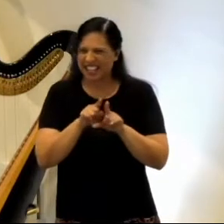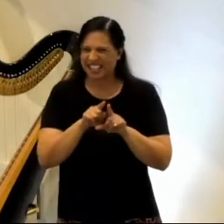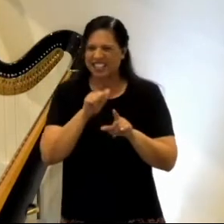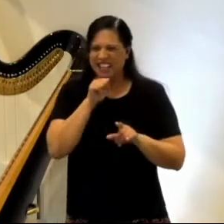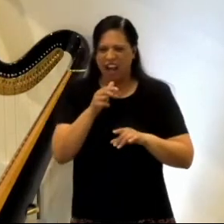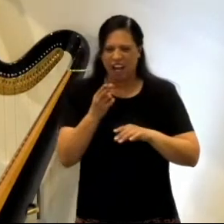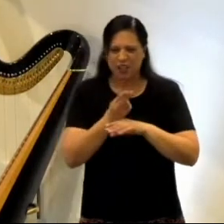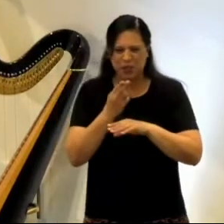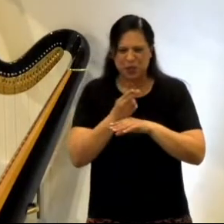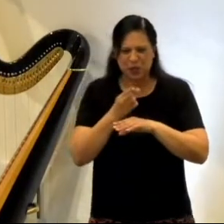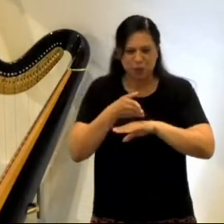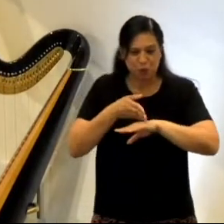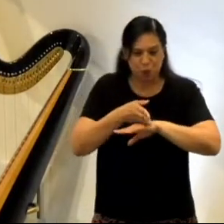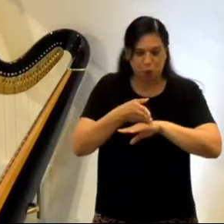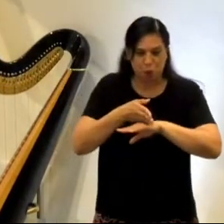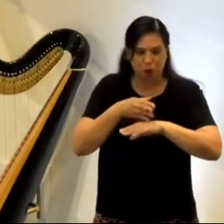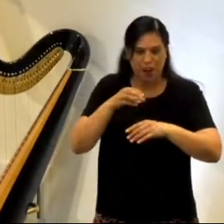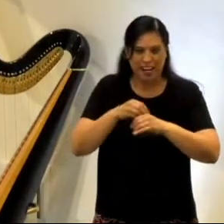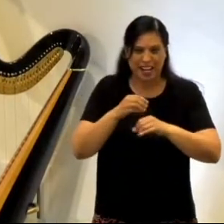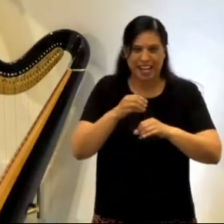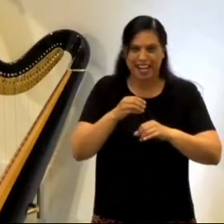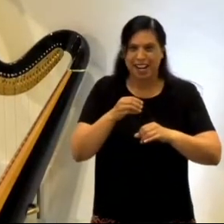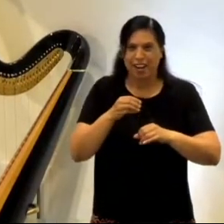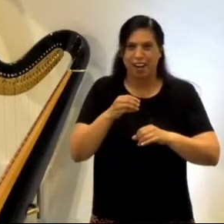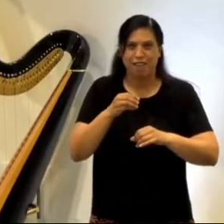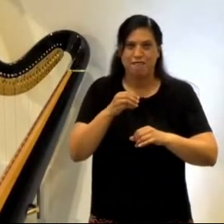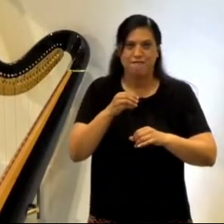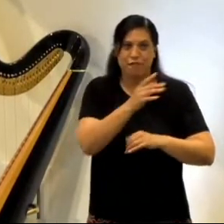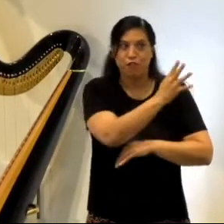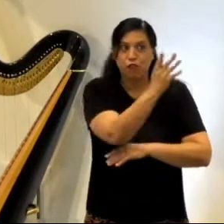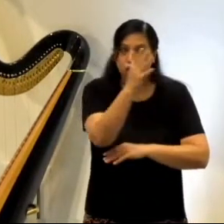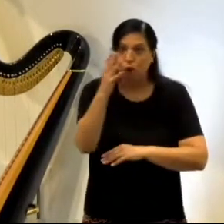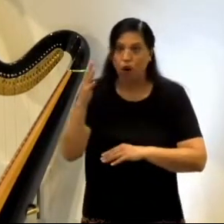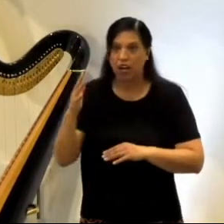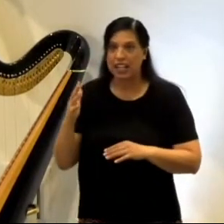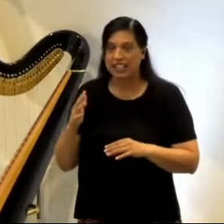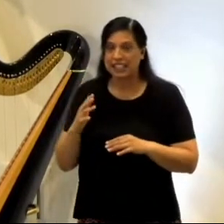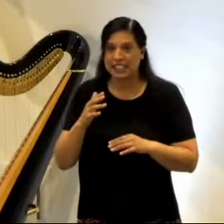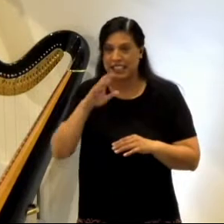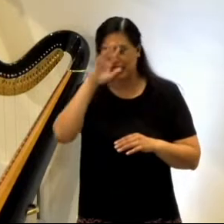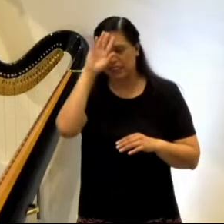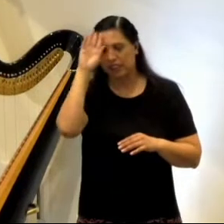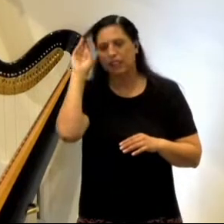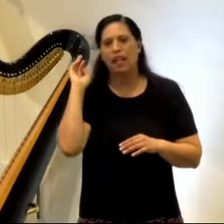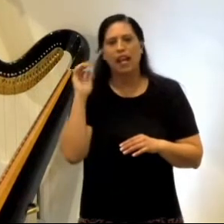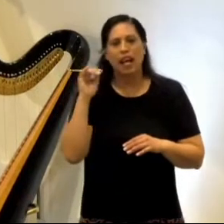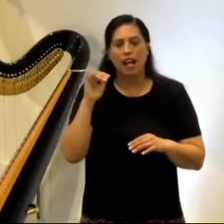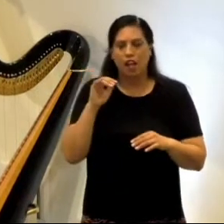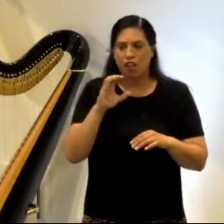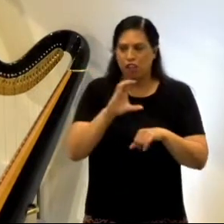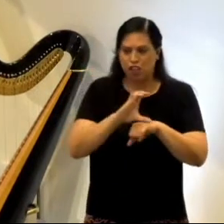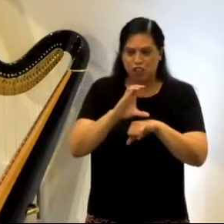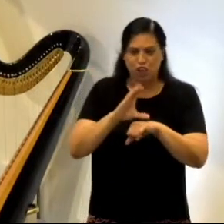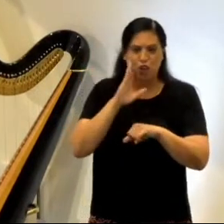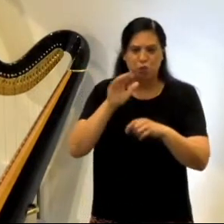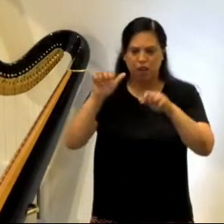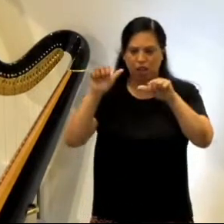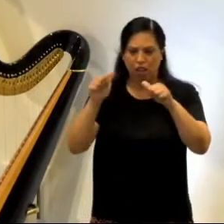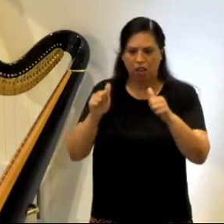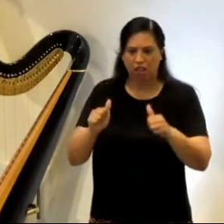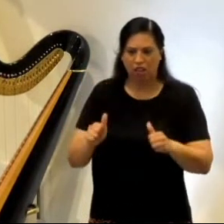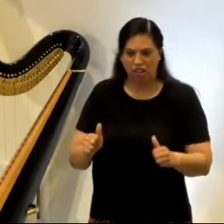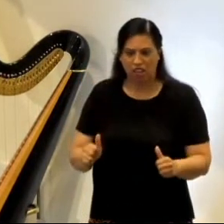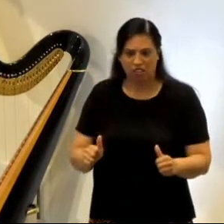in a forest, when the church isn't on fire for the Lord and his mission, the church decays, providing neither